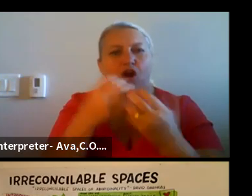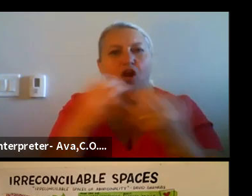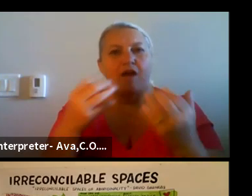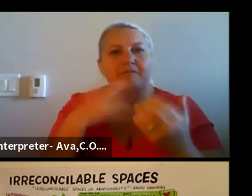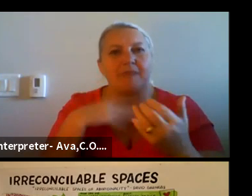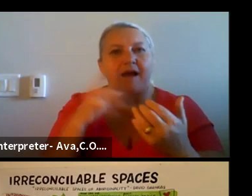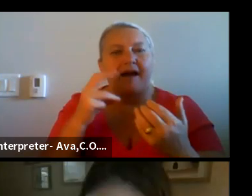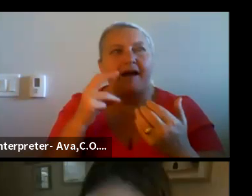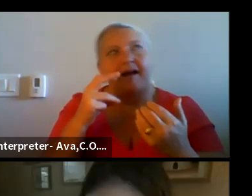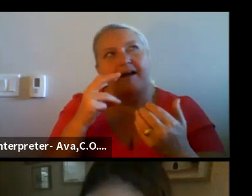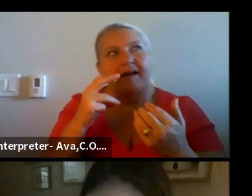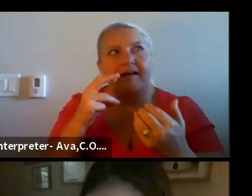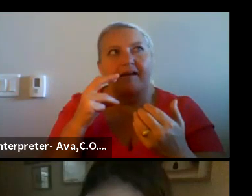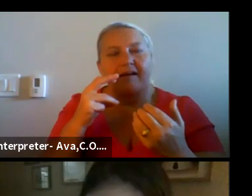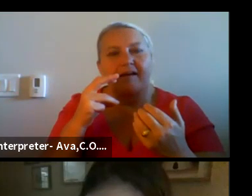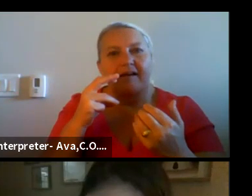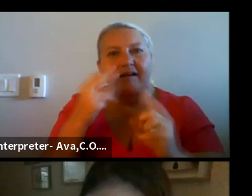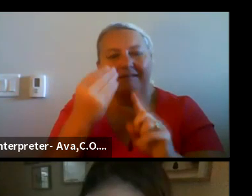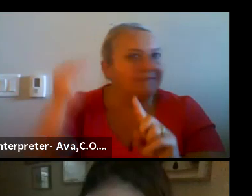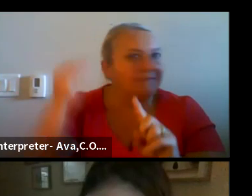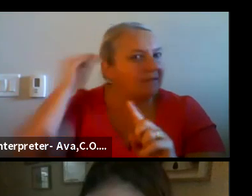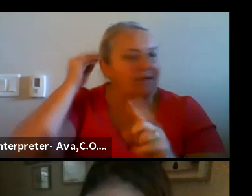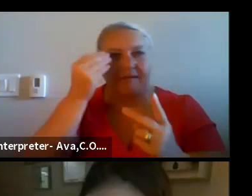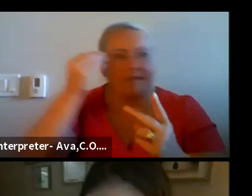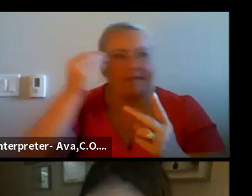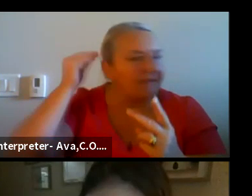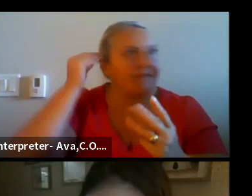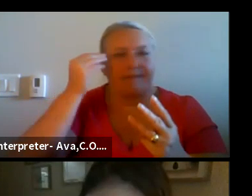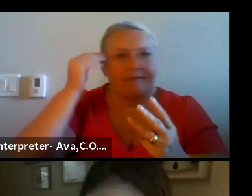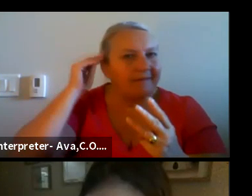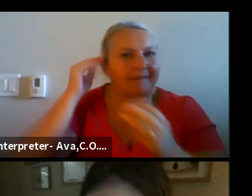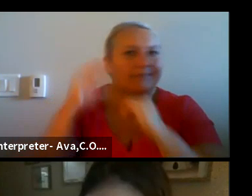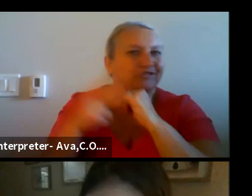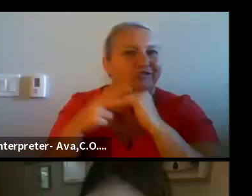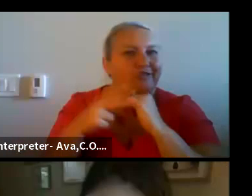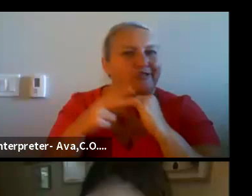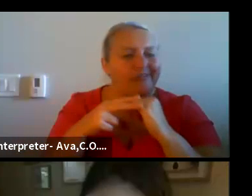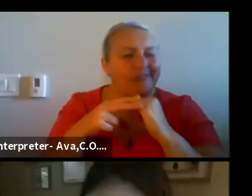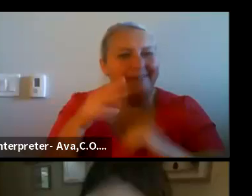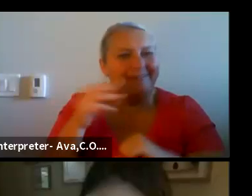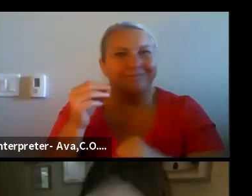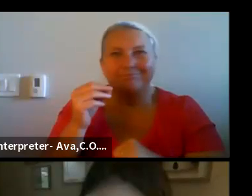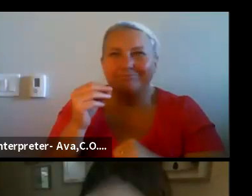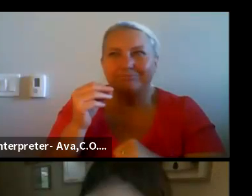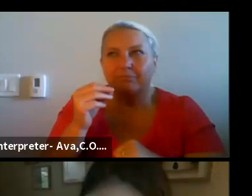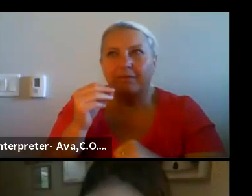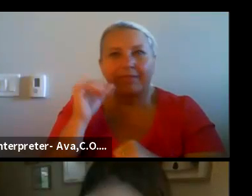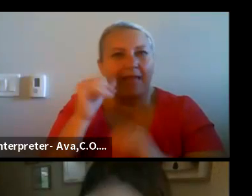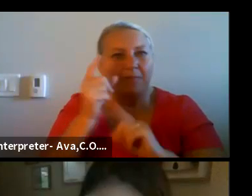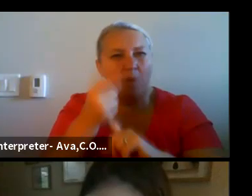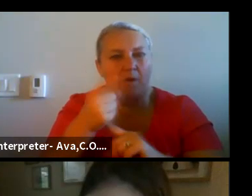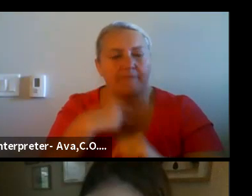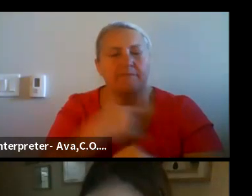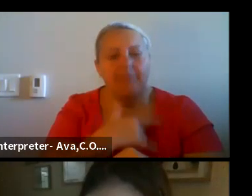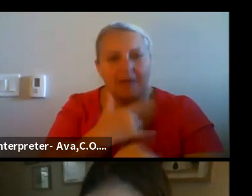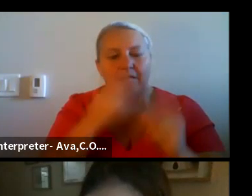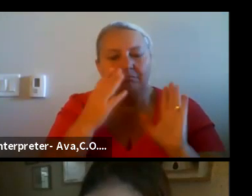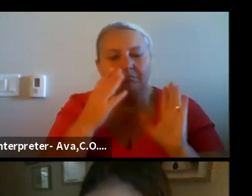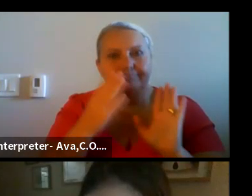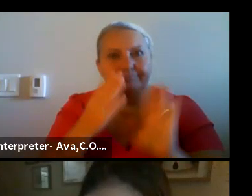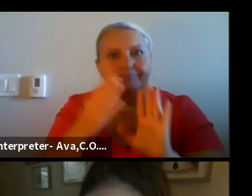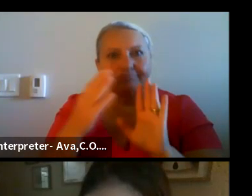And so I just really felt those moments in a way that was somewhat like difficult